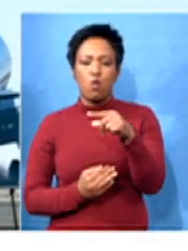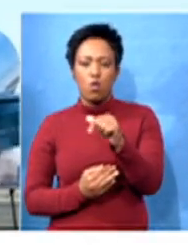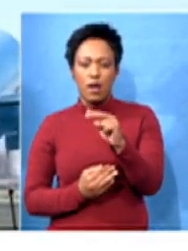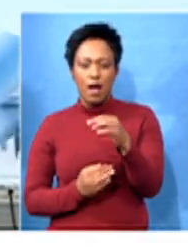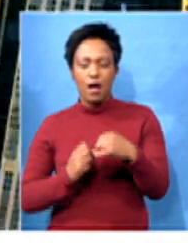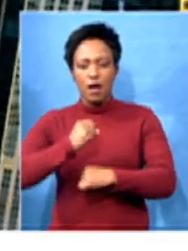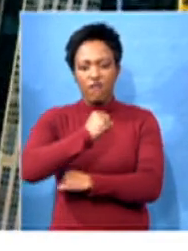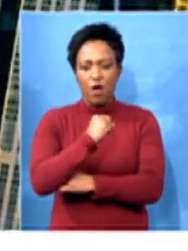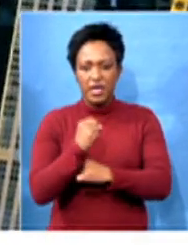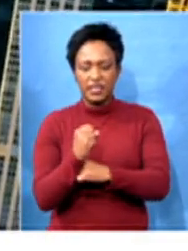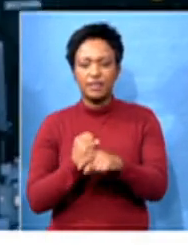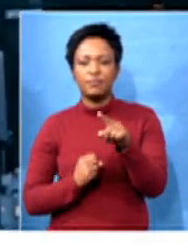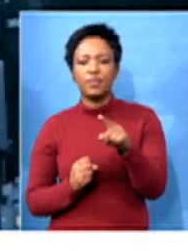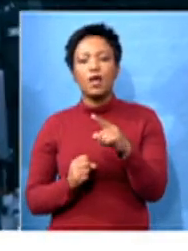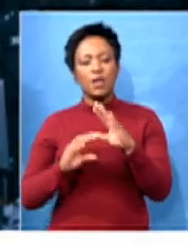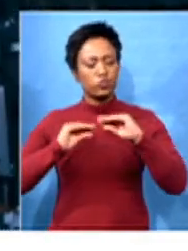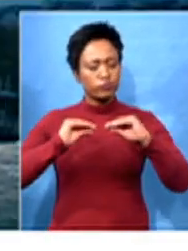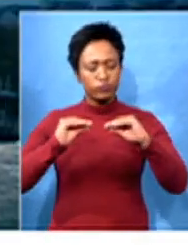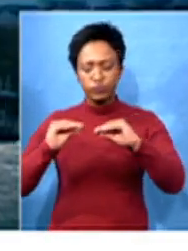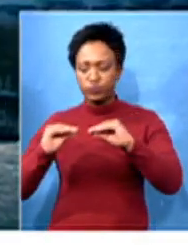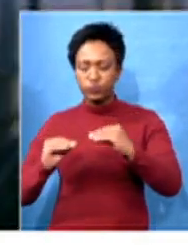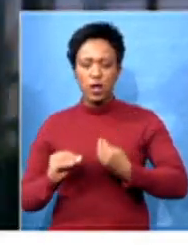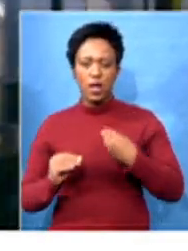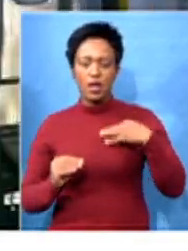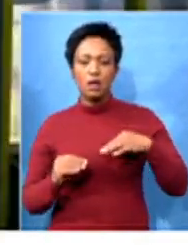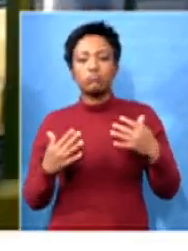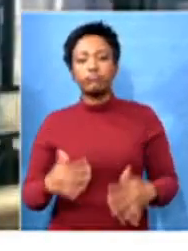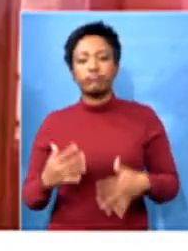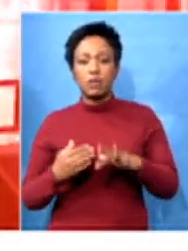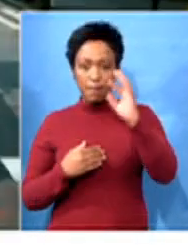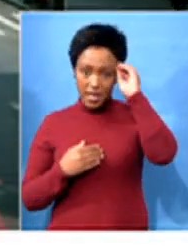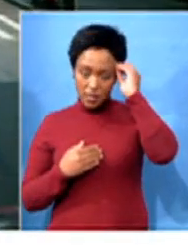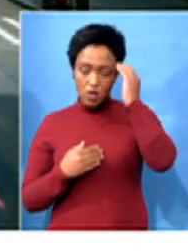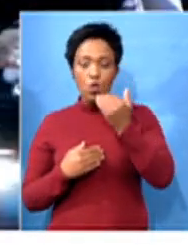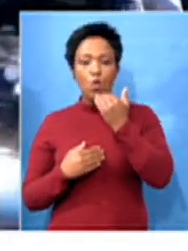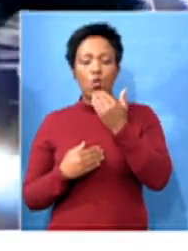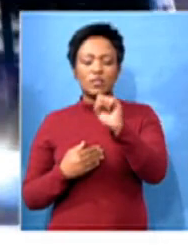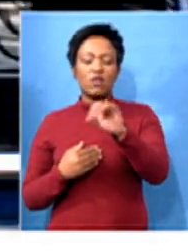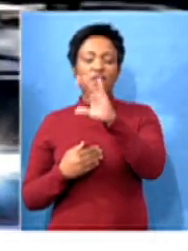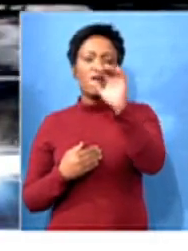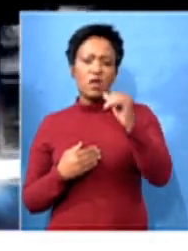also educating young girls. So I have a great, great interest in women, particularly South African women.